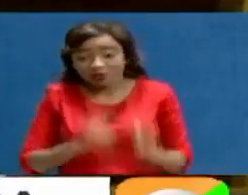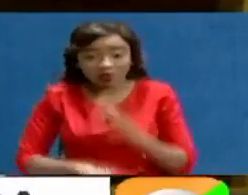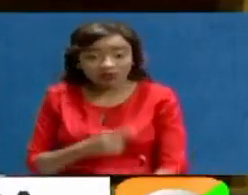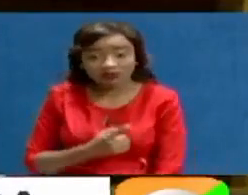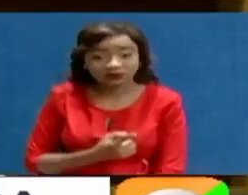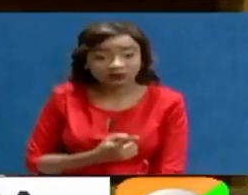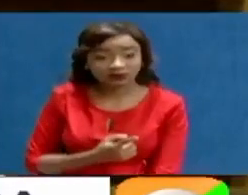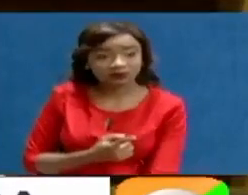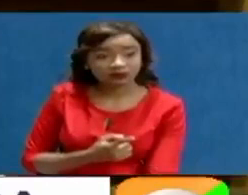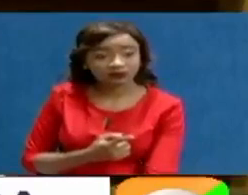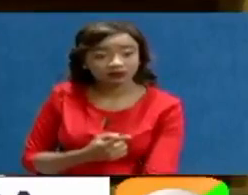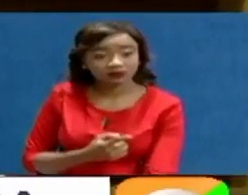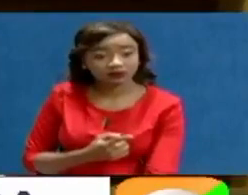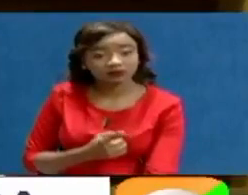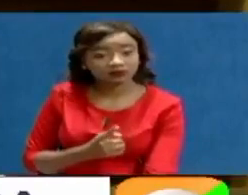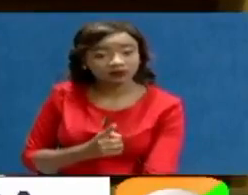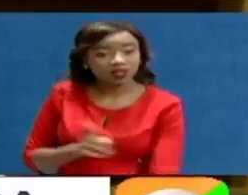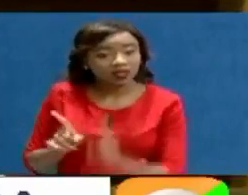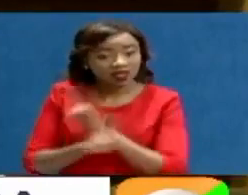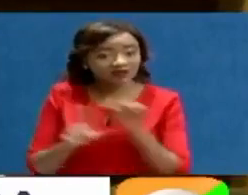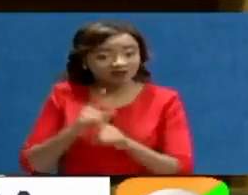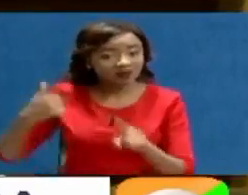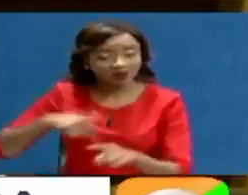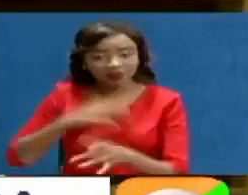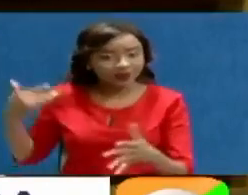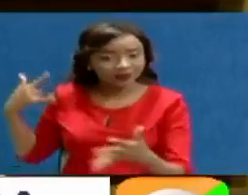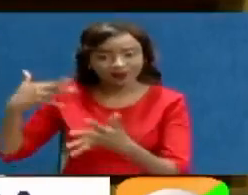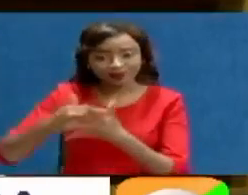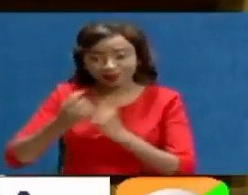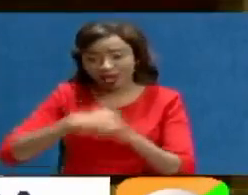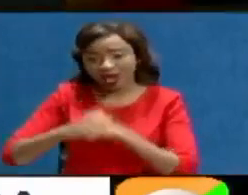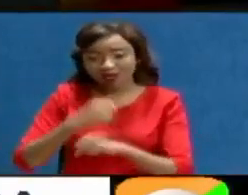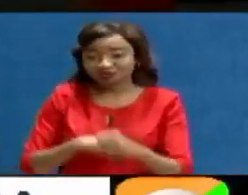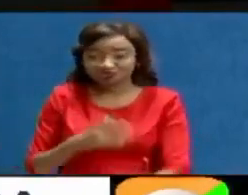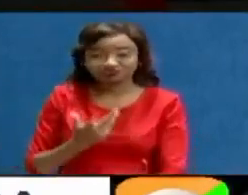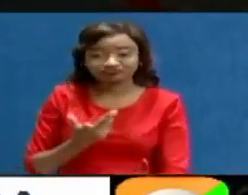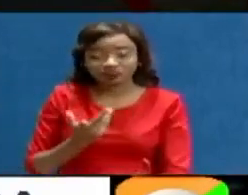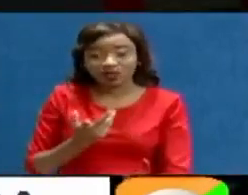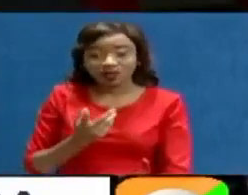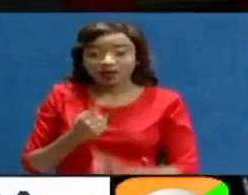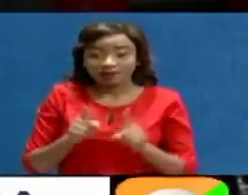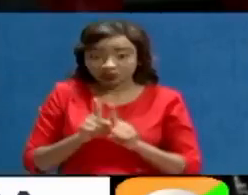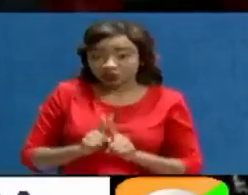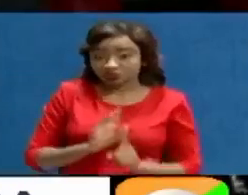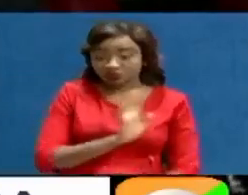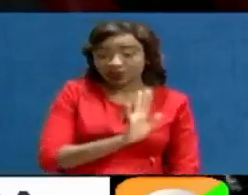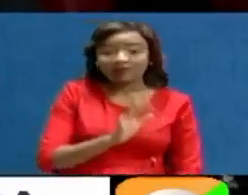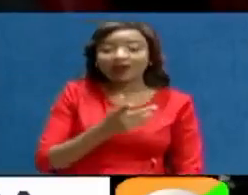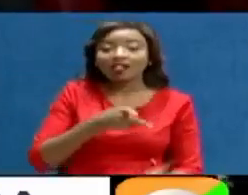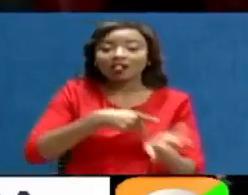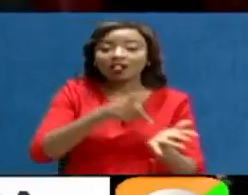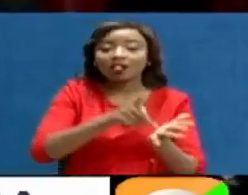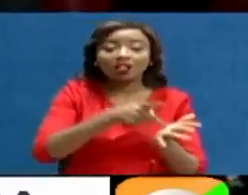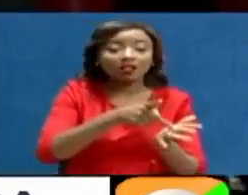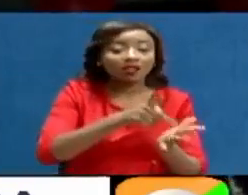vitiate all that has been done by KEMSA on the basis of that letter. According to Kembe Getora, they had done this